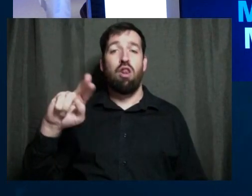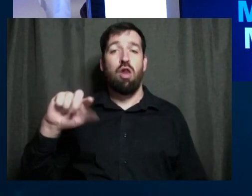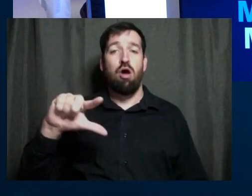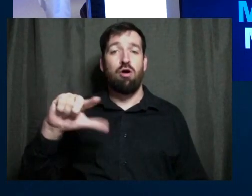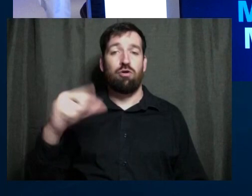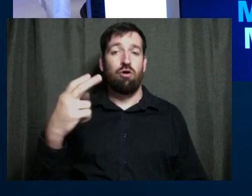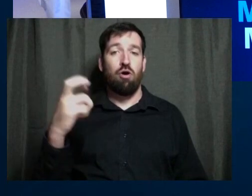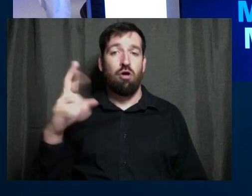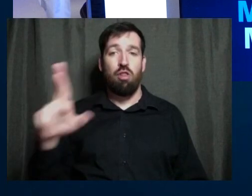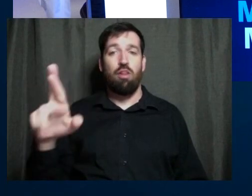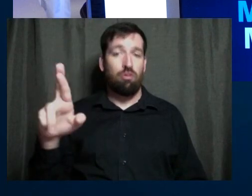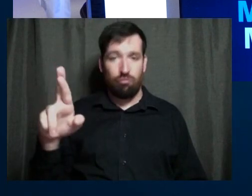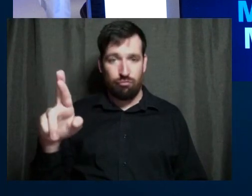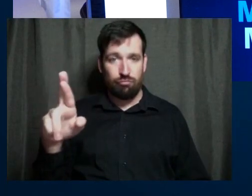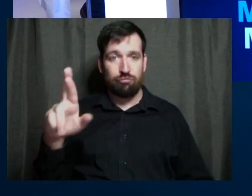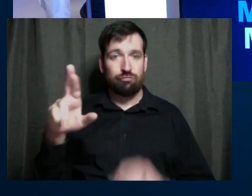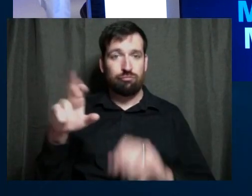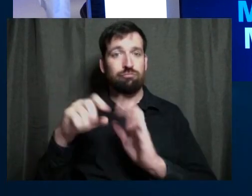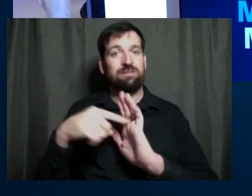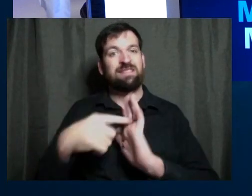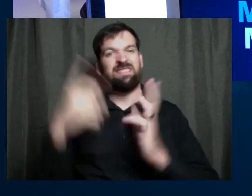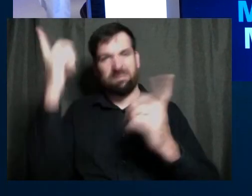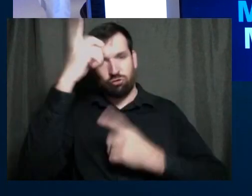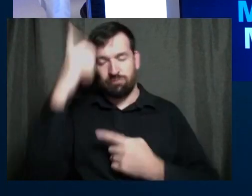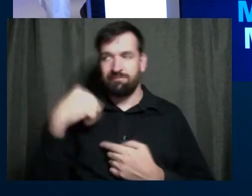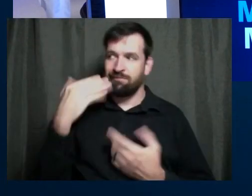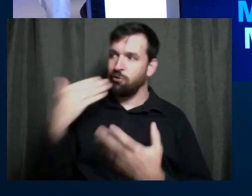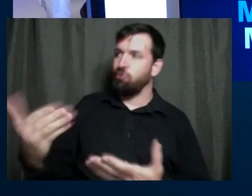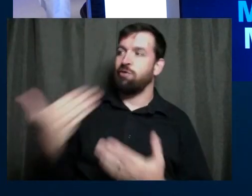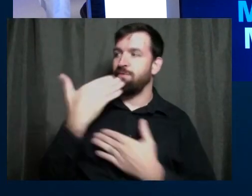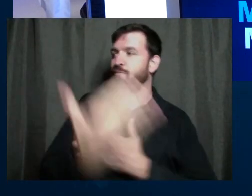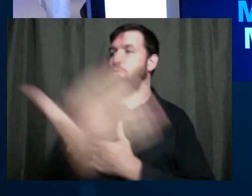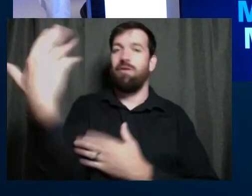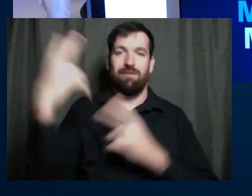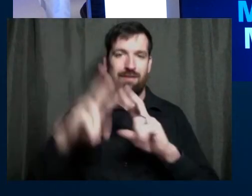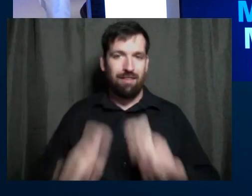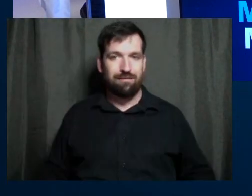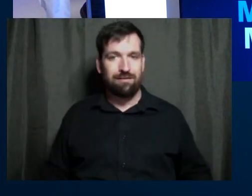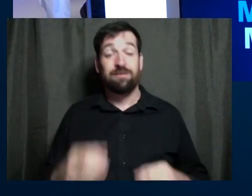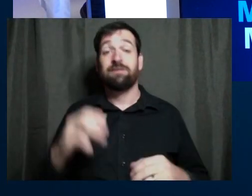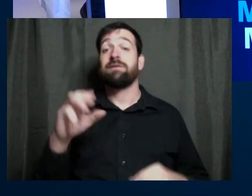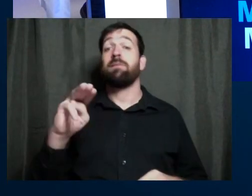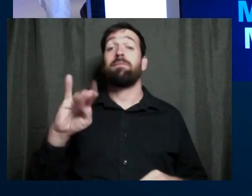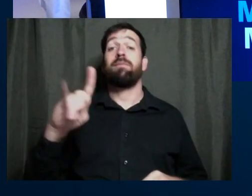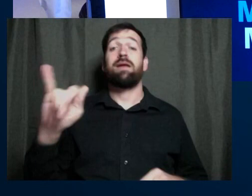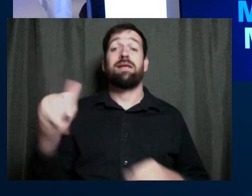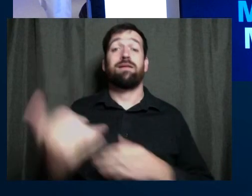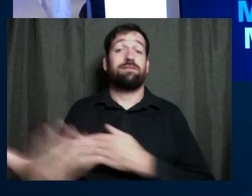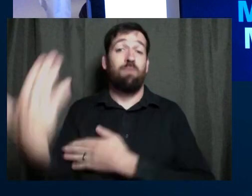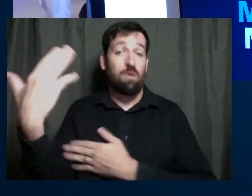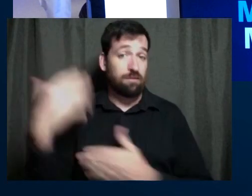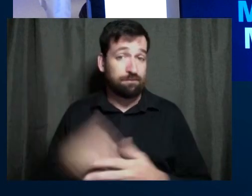Monday morning quarterback analysis from you two. Thank you There so you go. much. We're All here right. for you. Reporters on the line today.